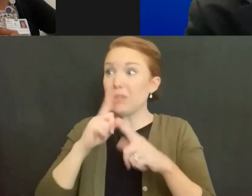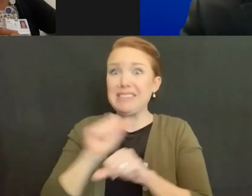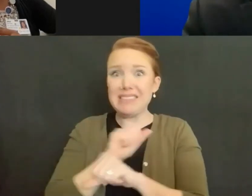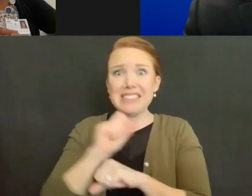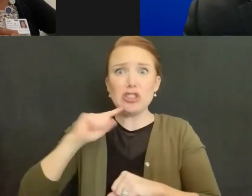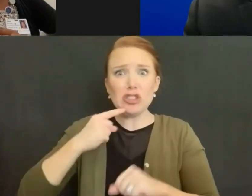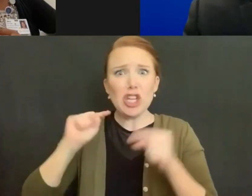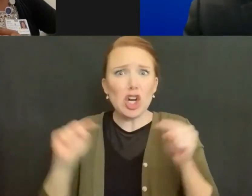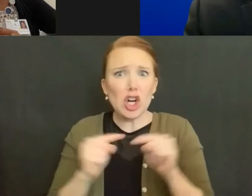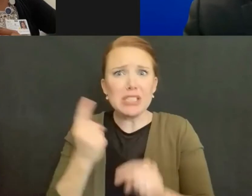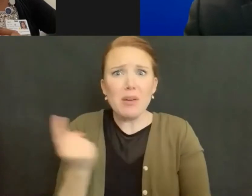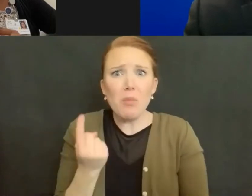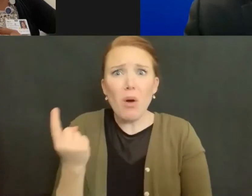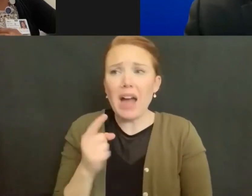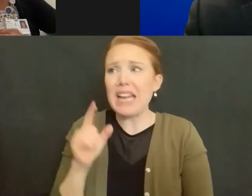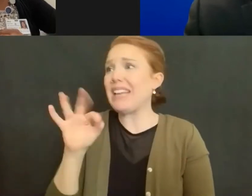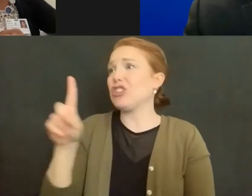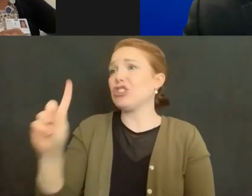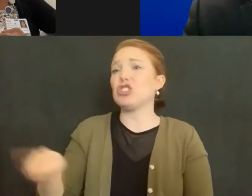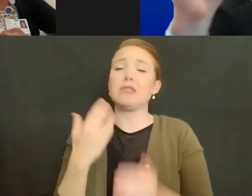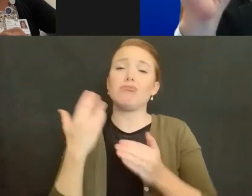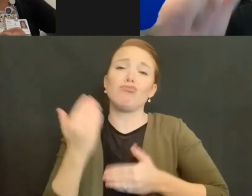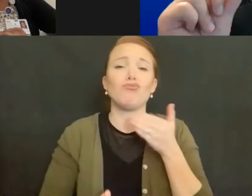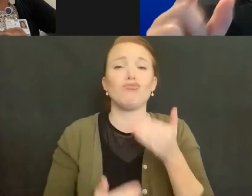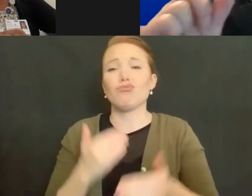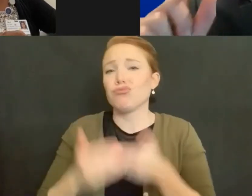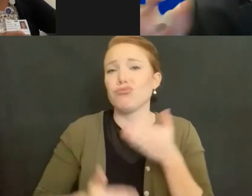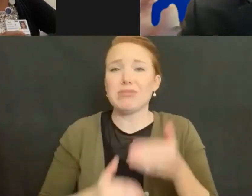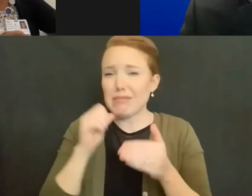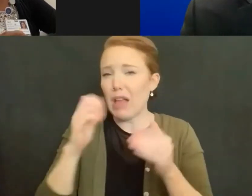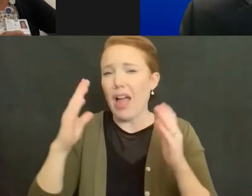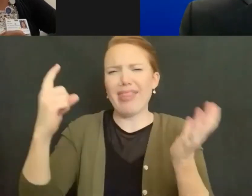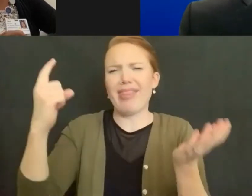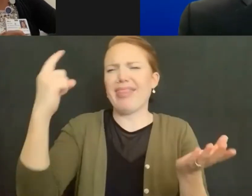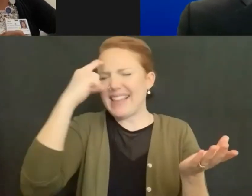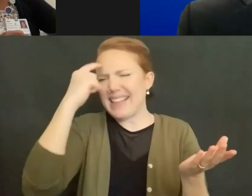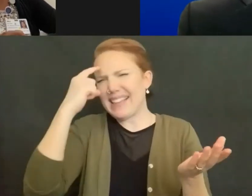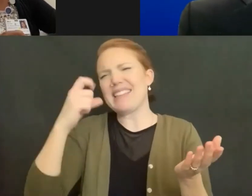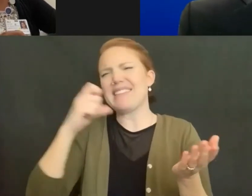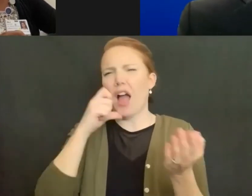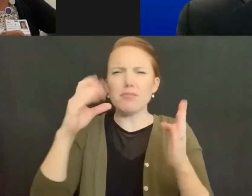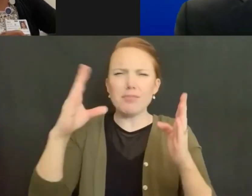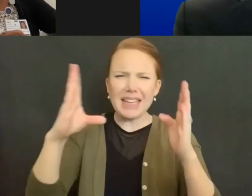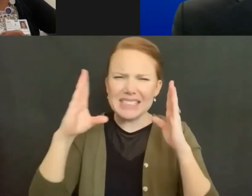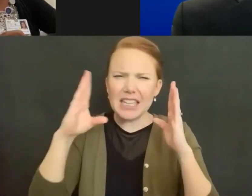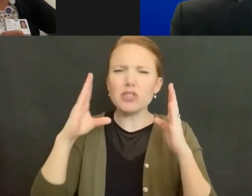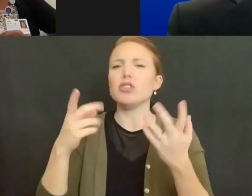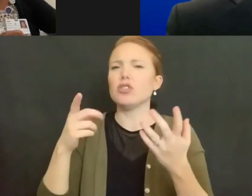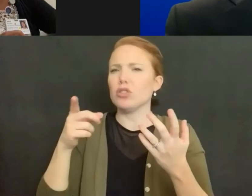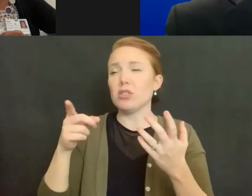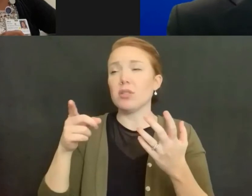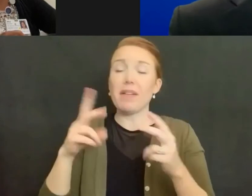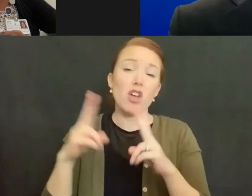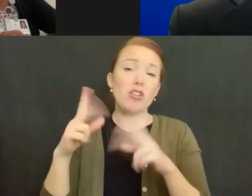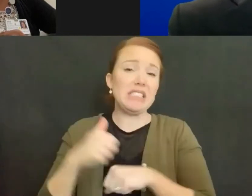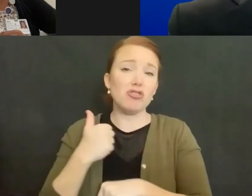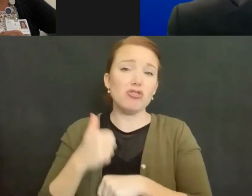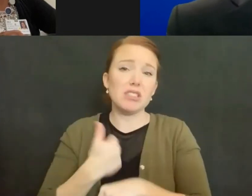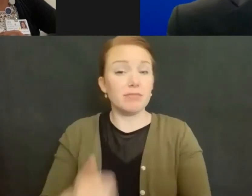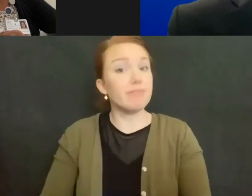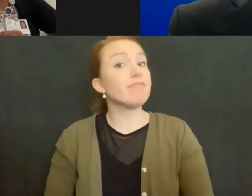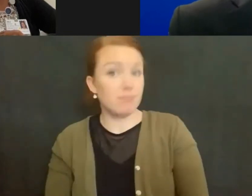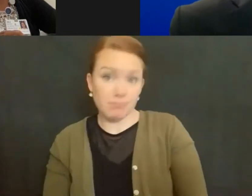you're just kind of going Exactly. through your motions and you're not thinking about every little step. It can be very dangerous.